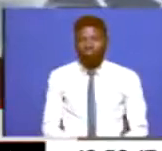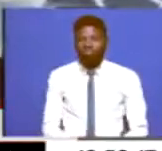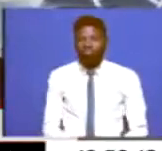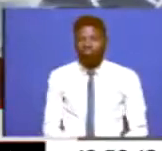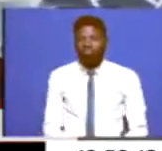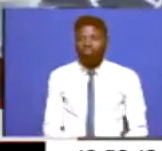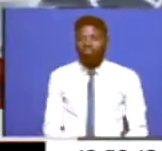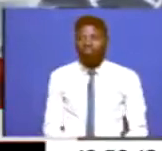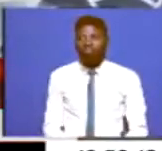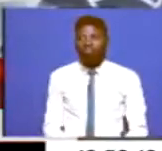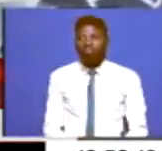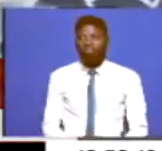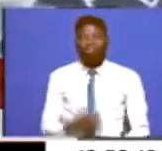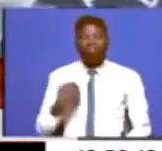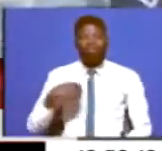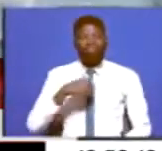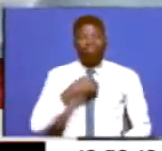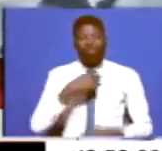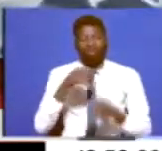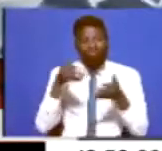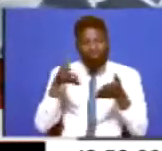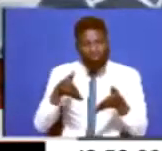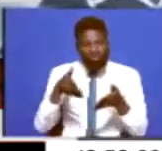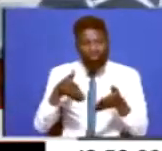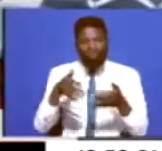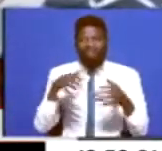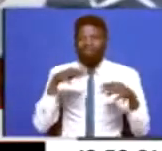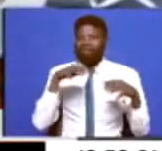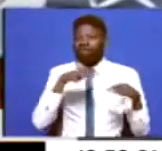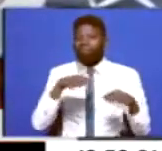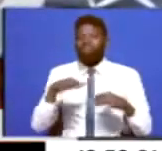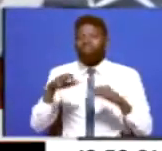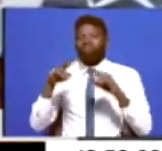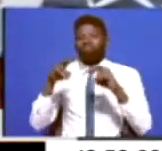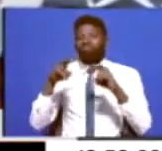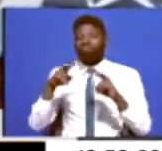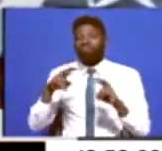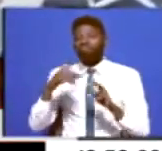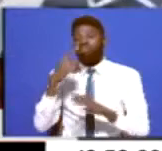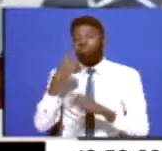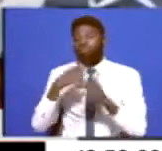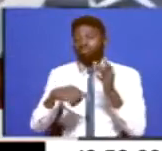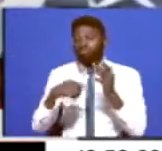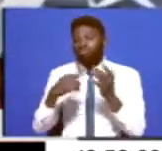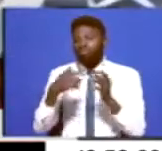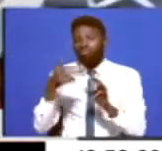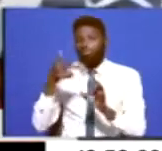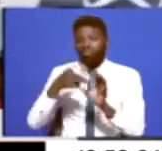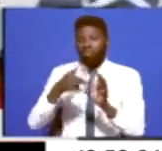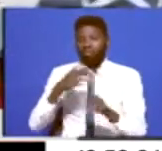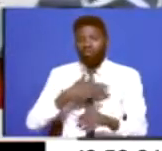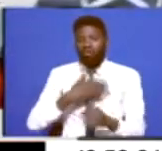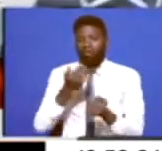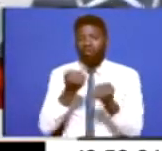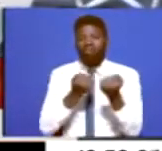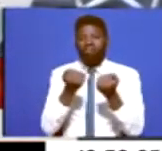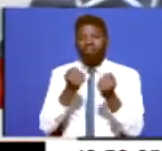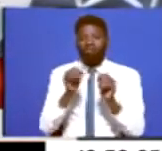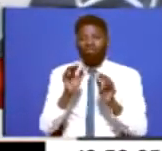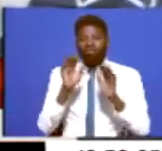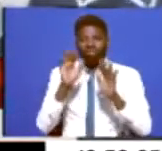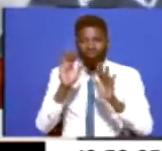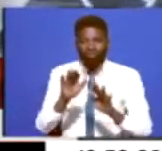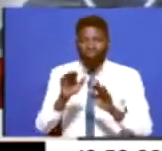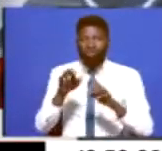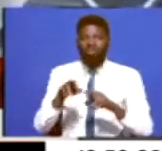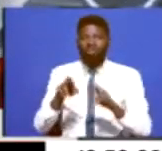Leo tumesumbuka sana kutafuta mafuta. Imefika mahali ambapo gari langu limesimama barabarani, ikabidi nitafute